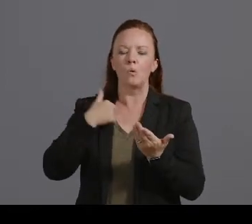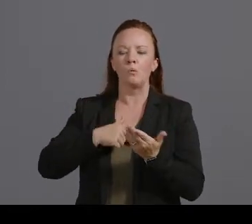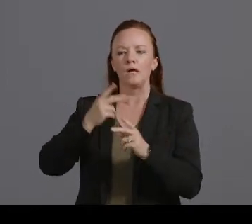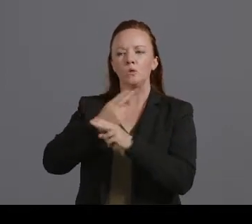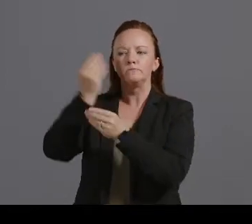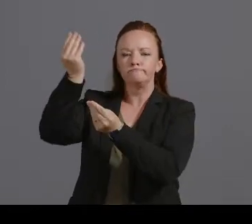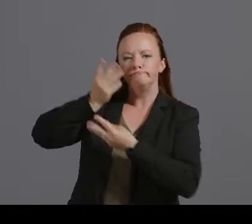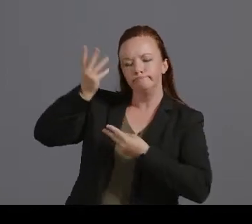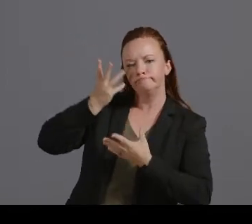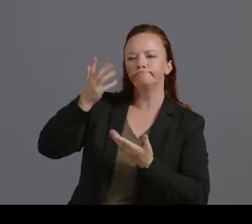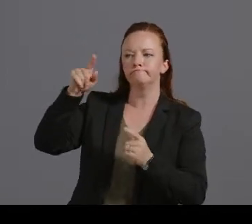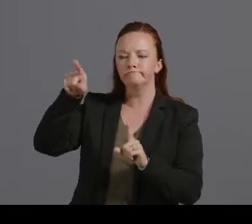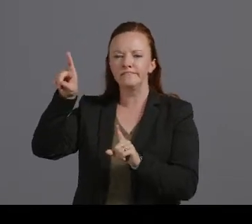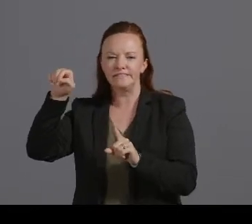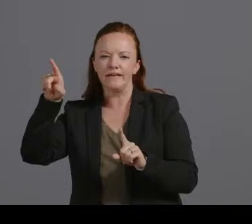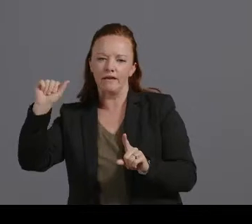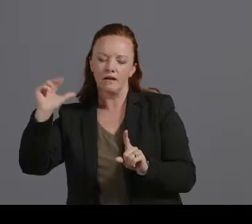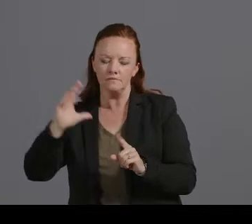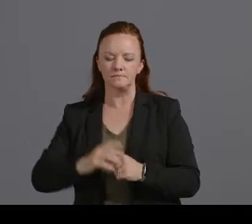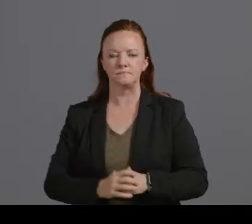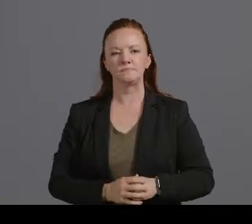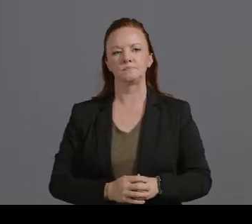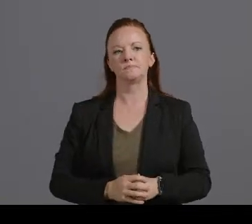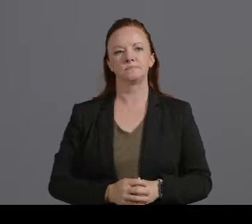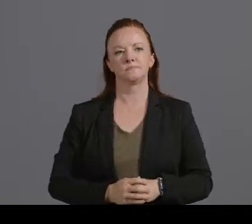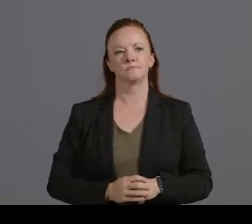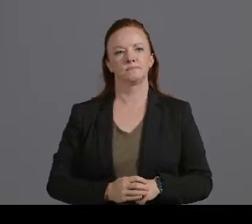has been administered.